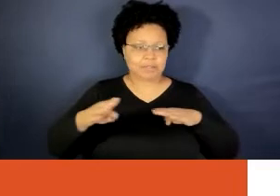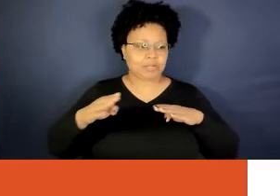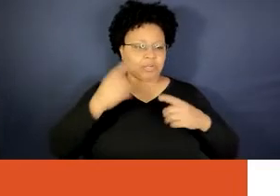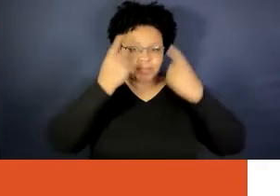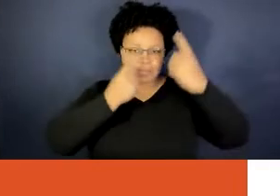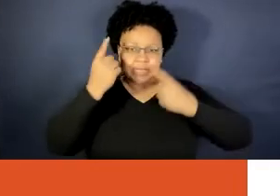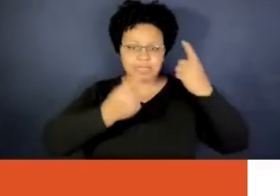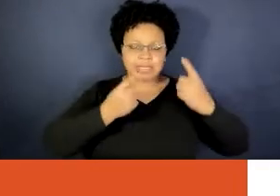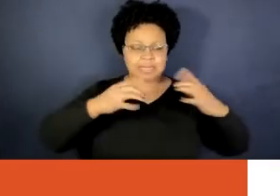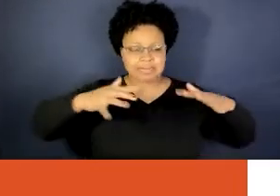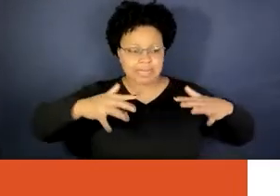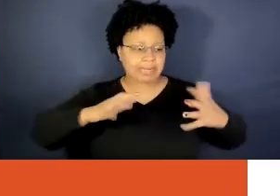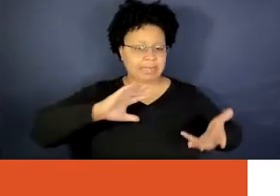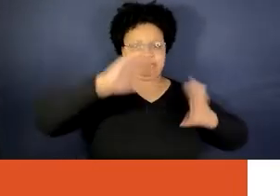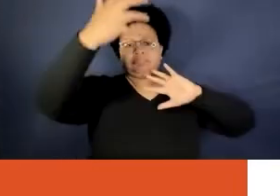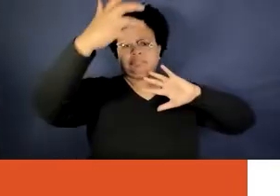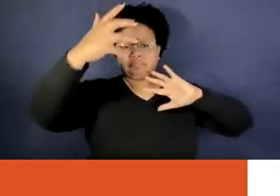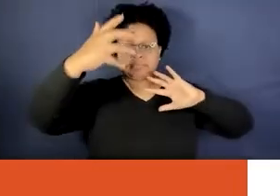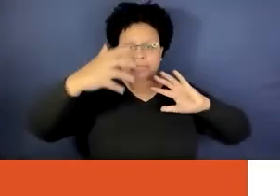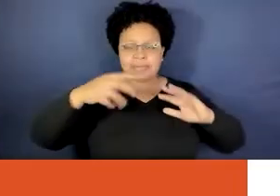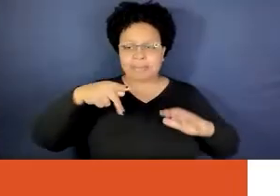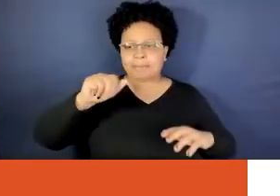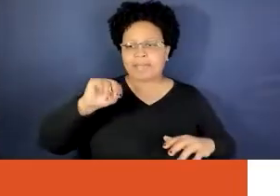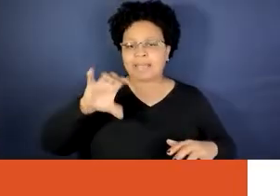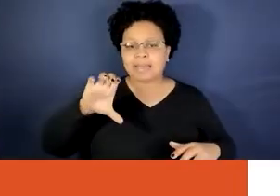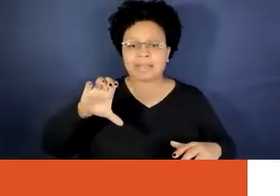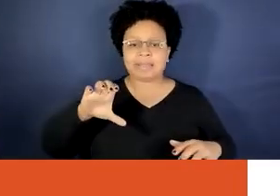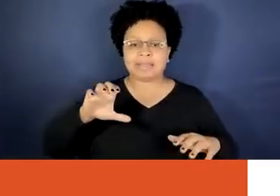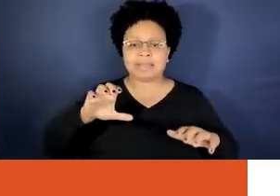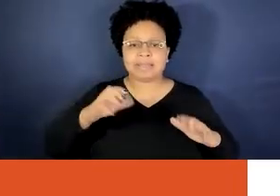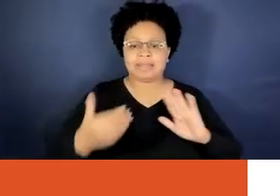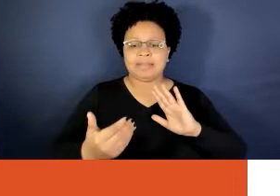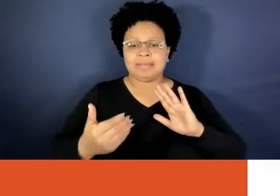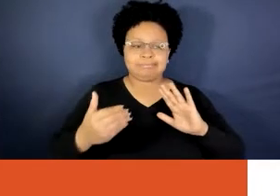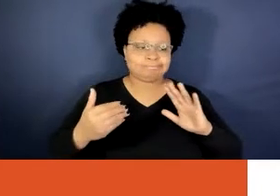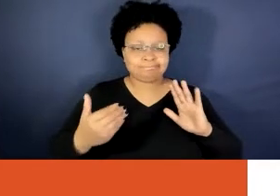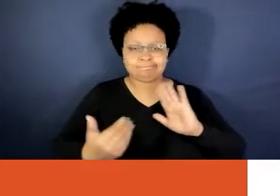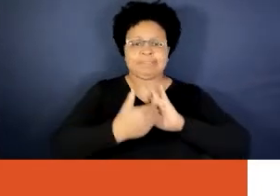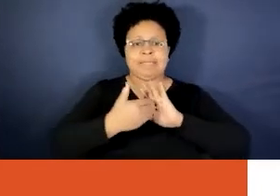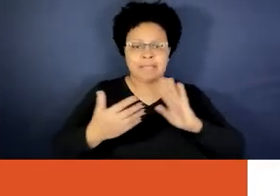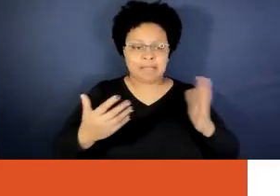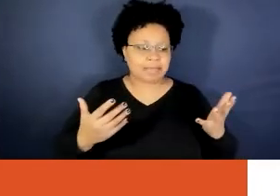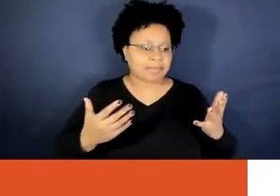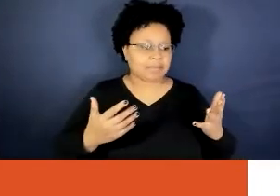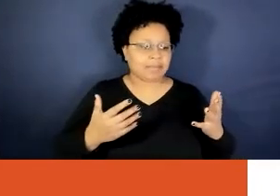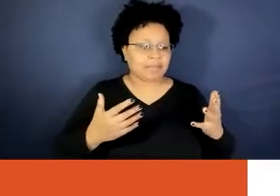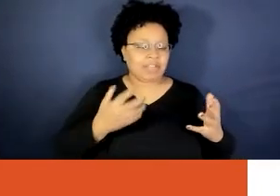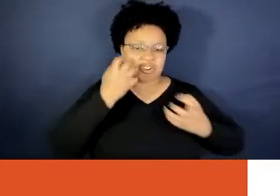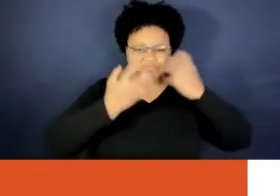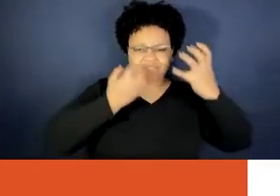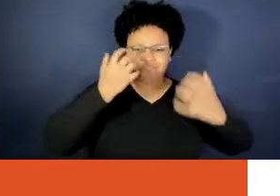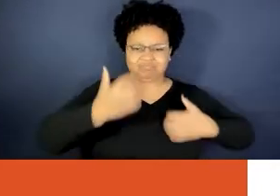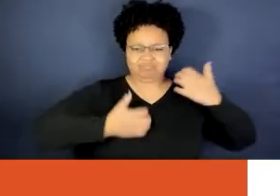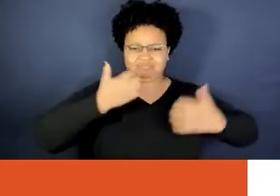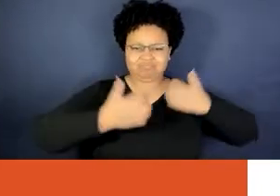ignites anxiety, panic attacks, all these different things, aggressive behavior, passive aggressive behavior. But what we